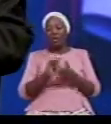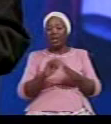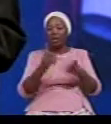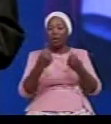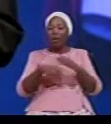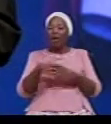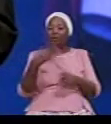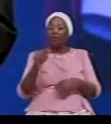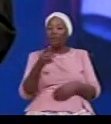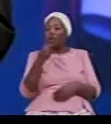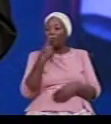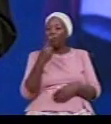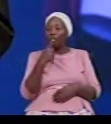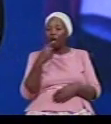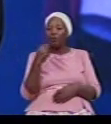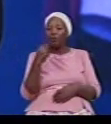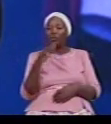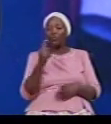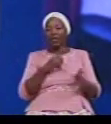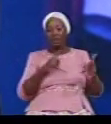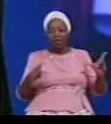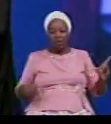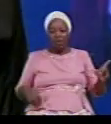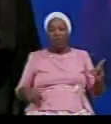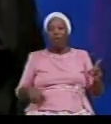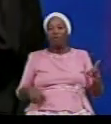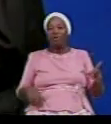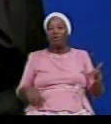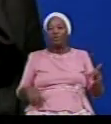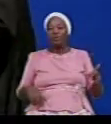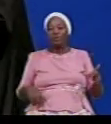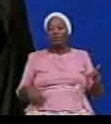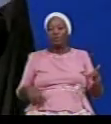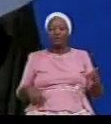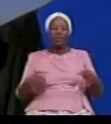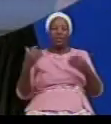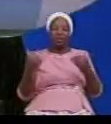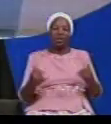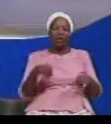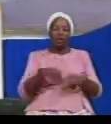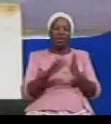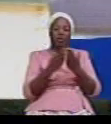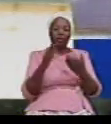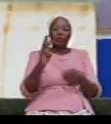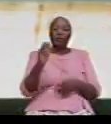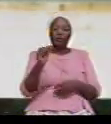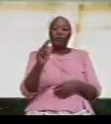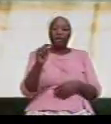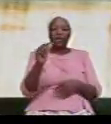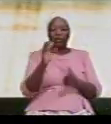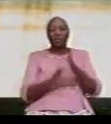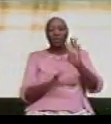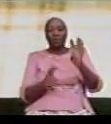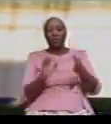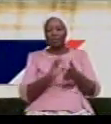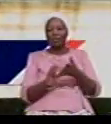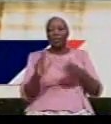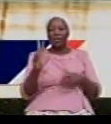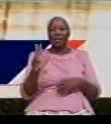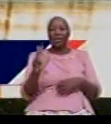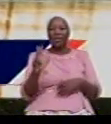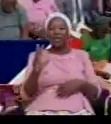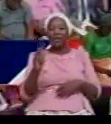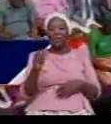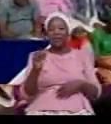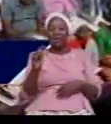the mouth of the Lord does man live. In Matthew chapter 4, reading from verse 3. Matthew